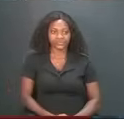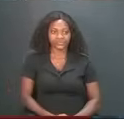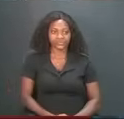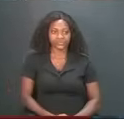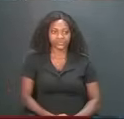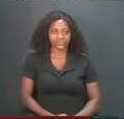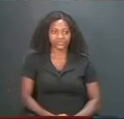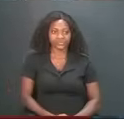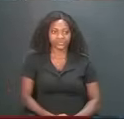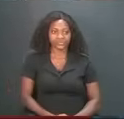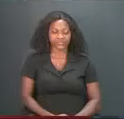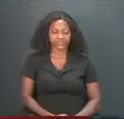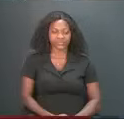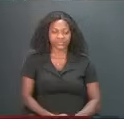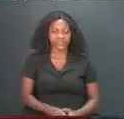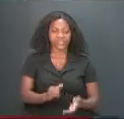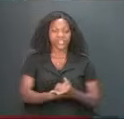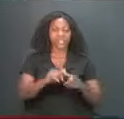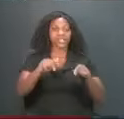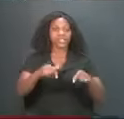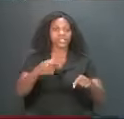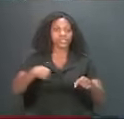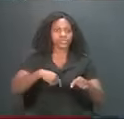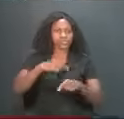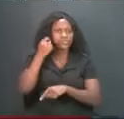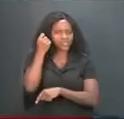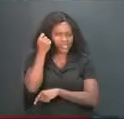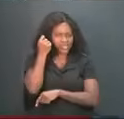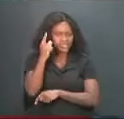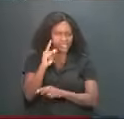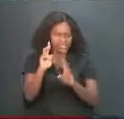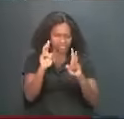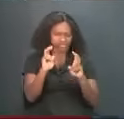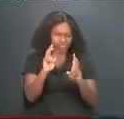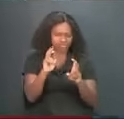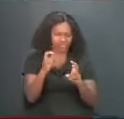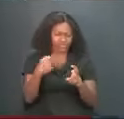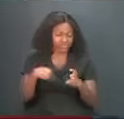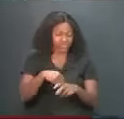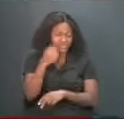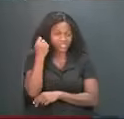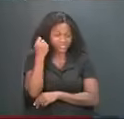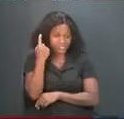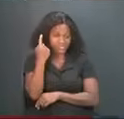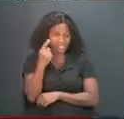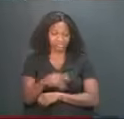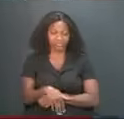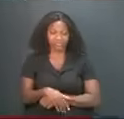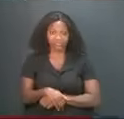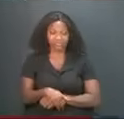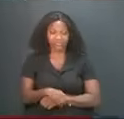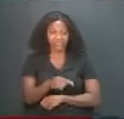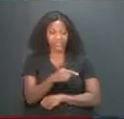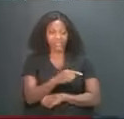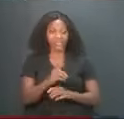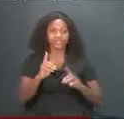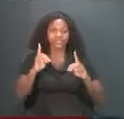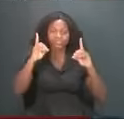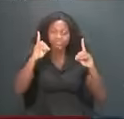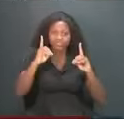that we understand their issue. They are protesting